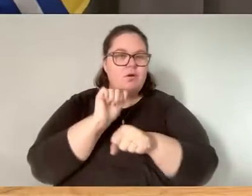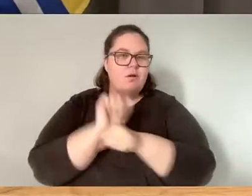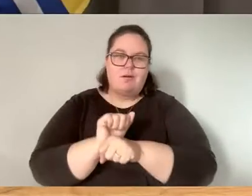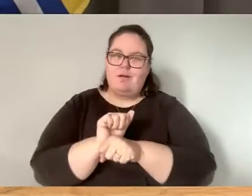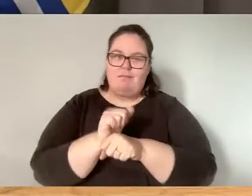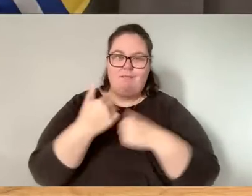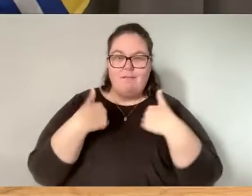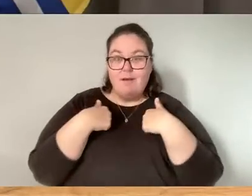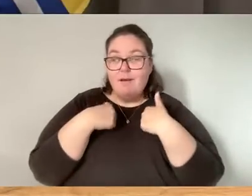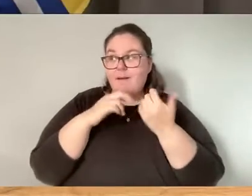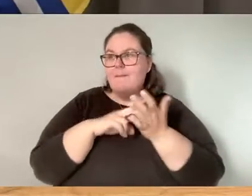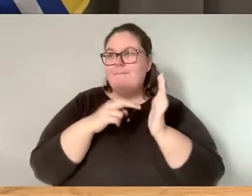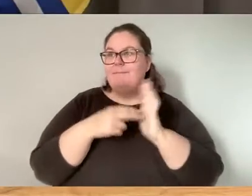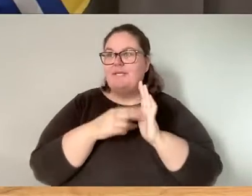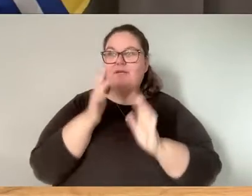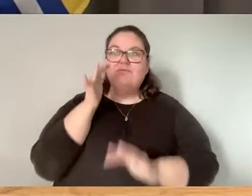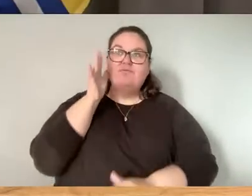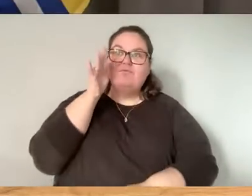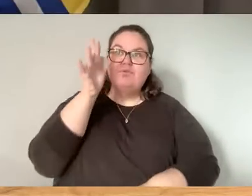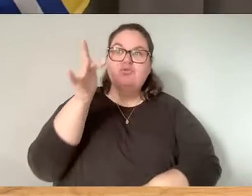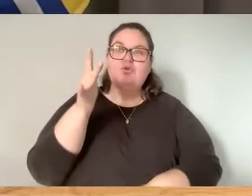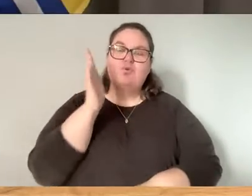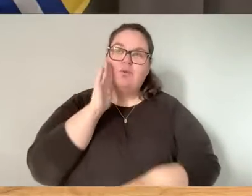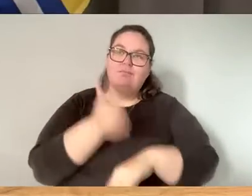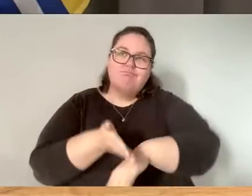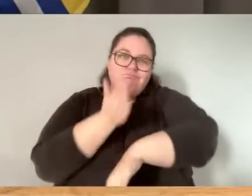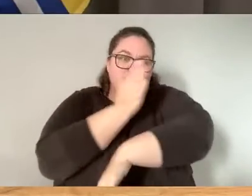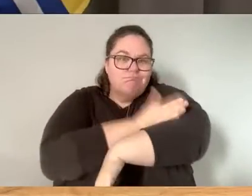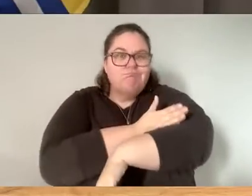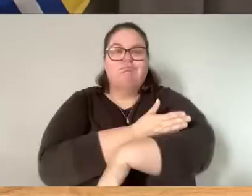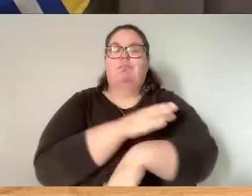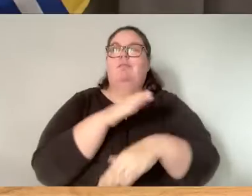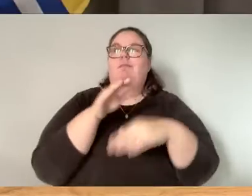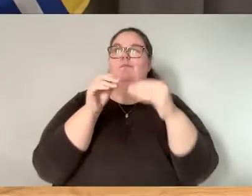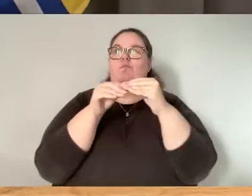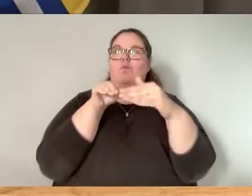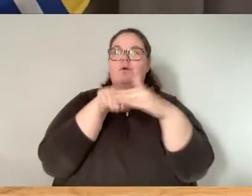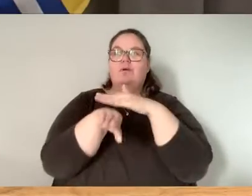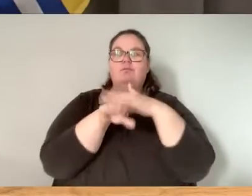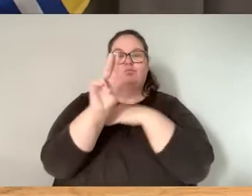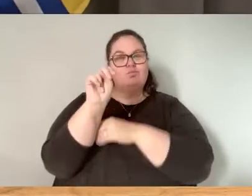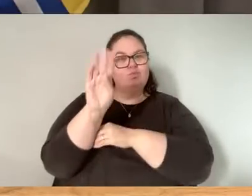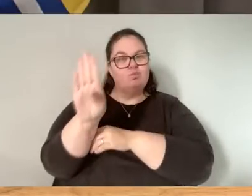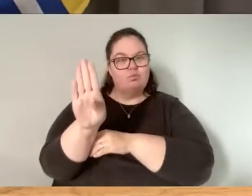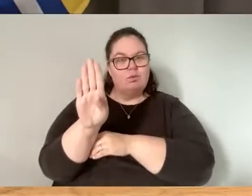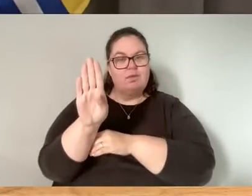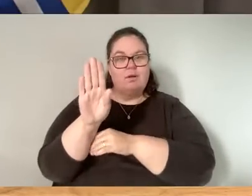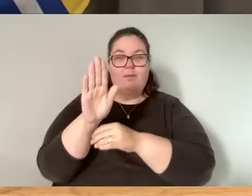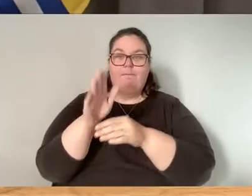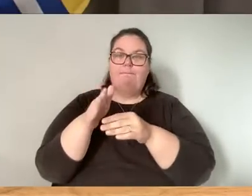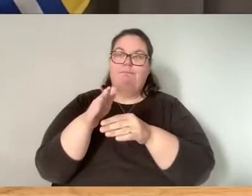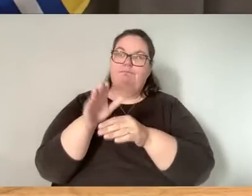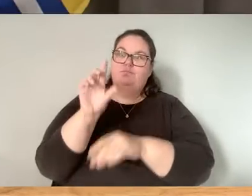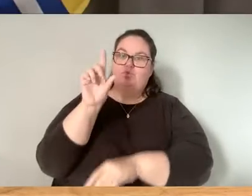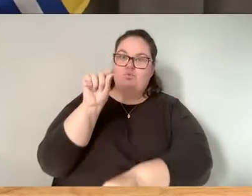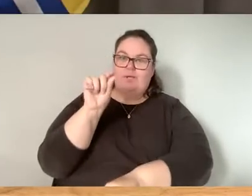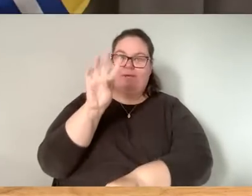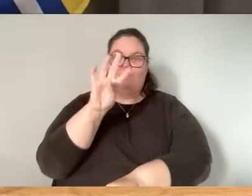future and to have a more accessible New Brunswick in 2040. But how do we